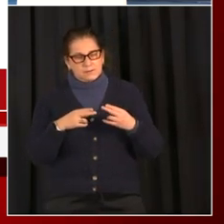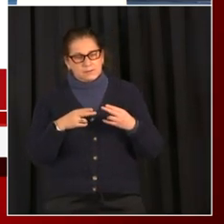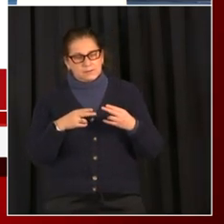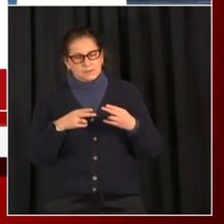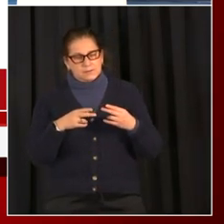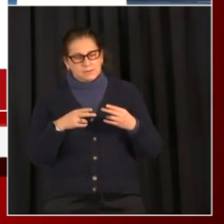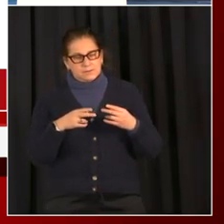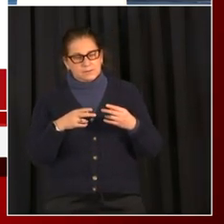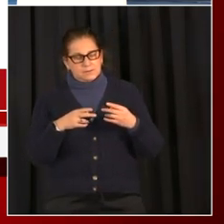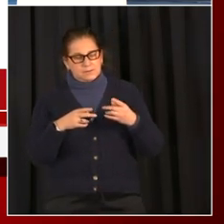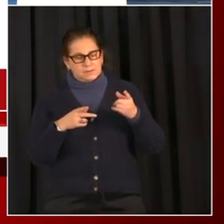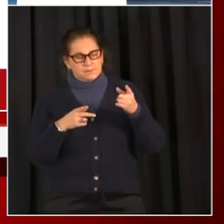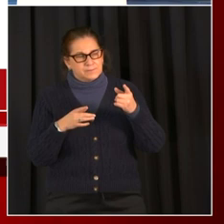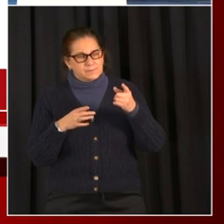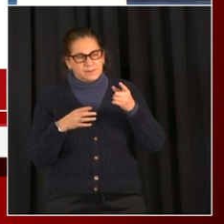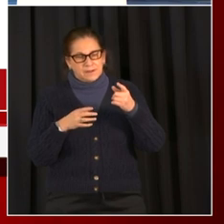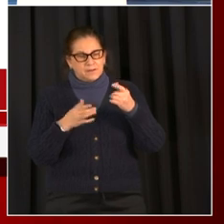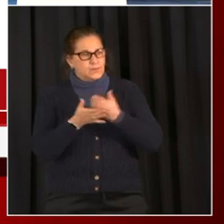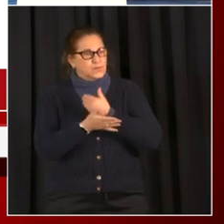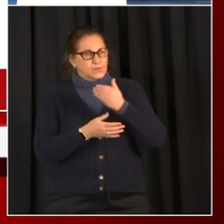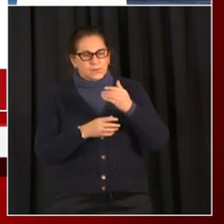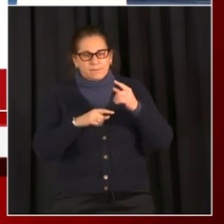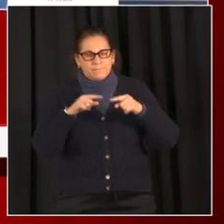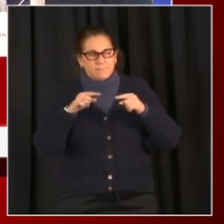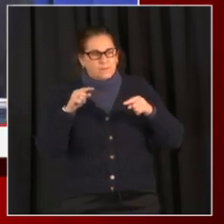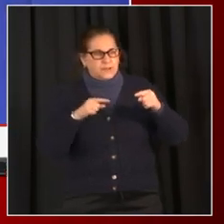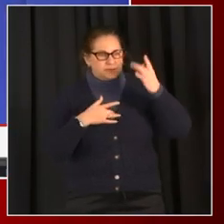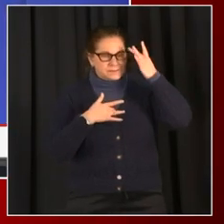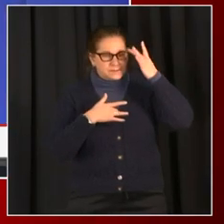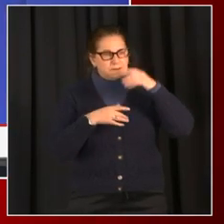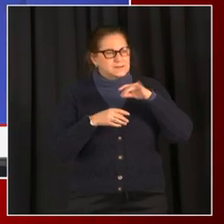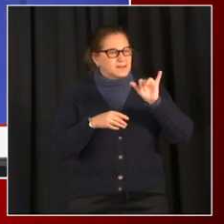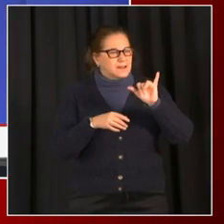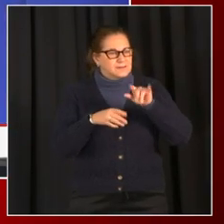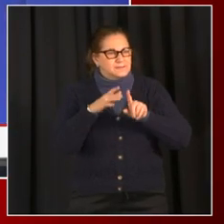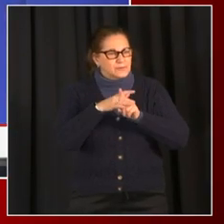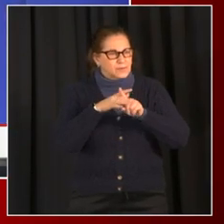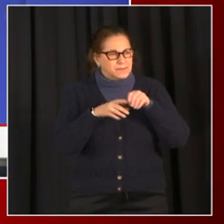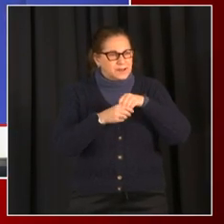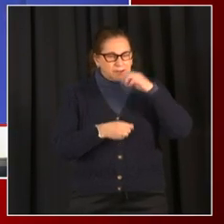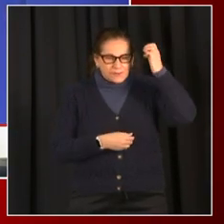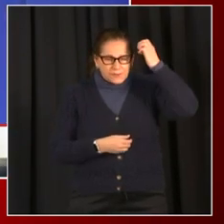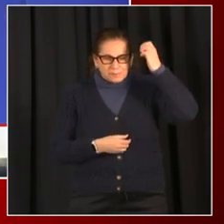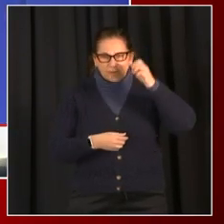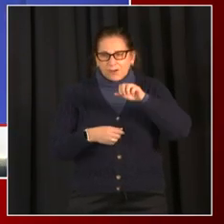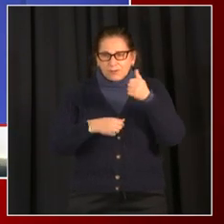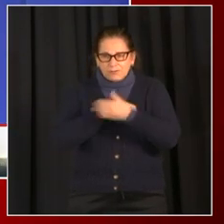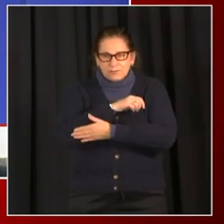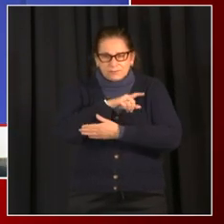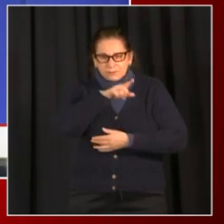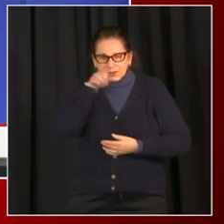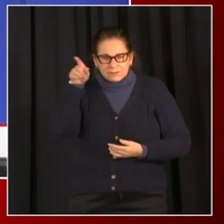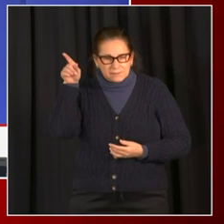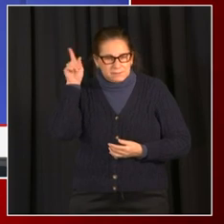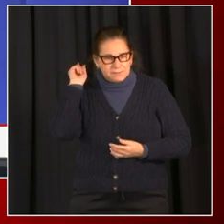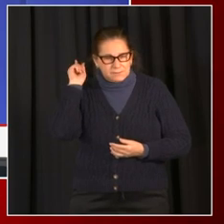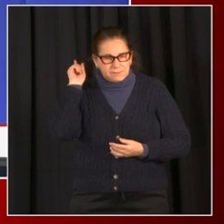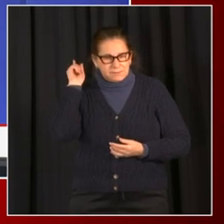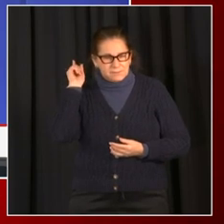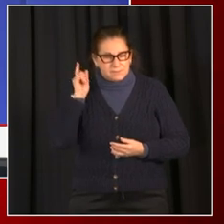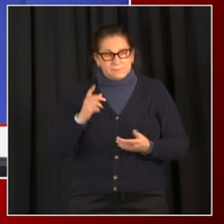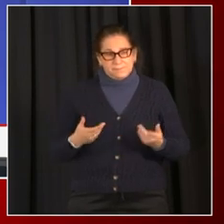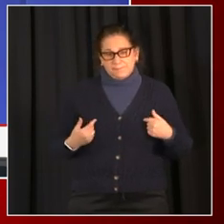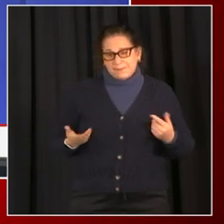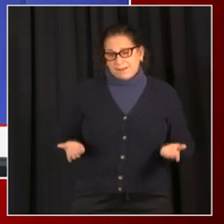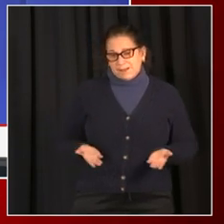Europe, and have you seen any indication of that here in Washington, D.C.? What briefings are you getting on that? Yeah. Our DC Health